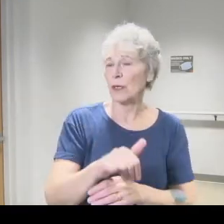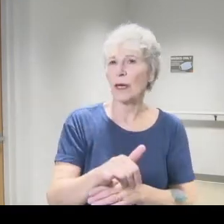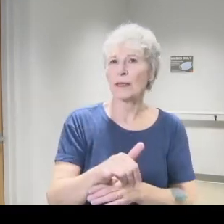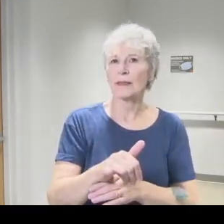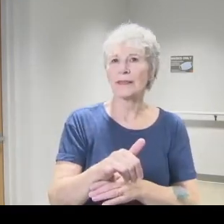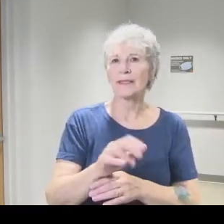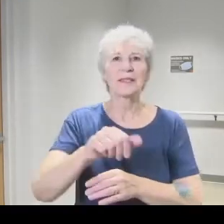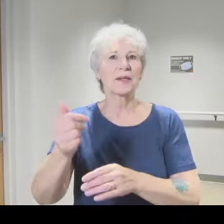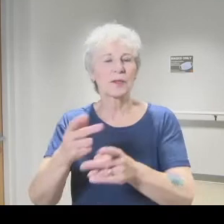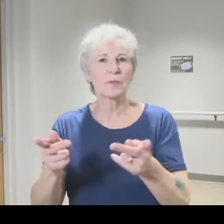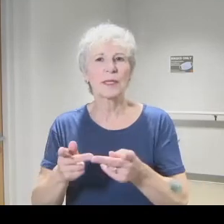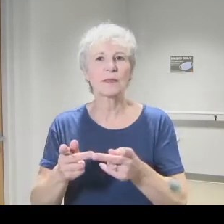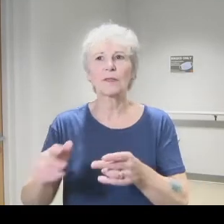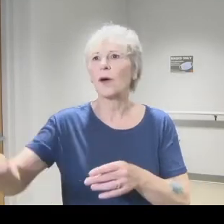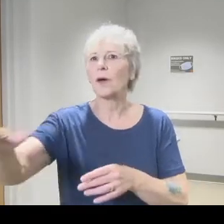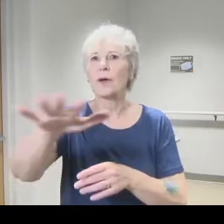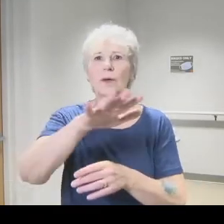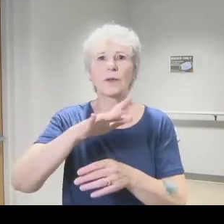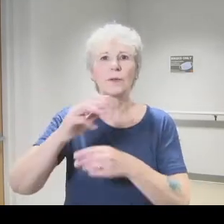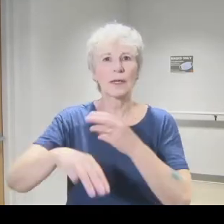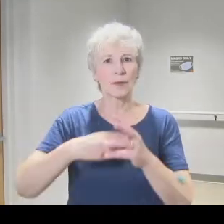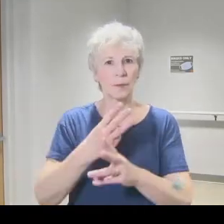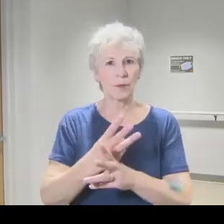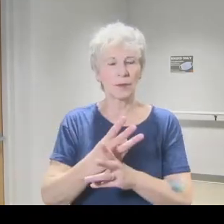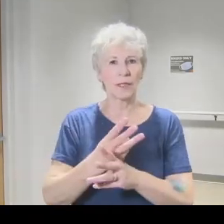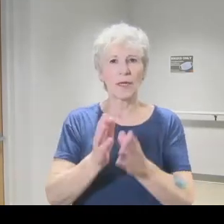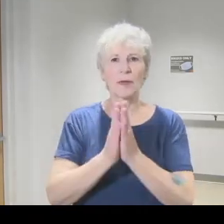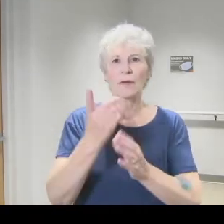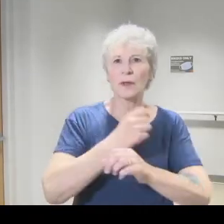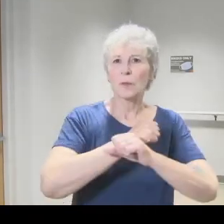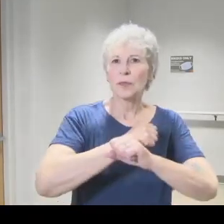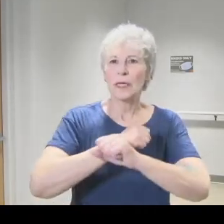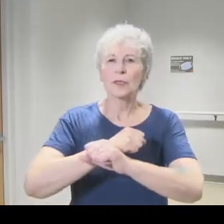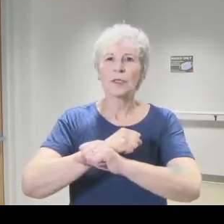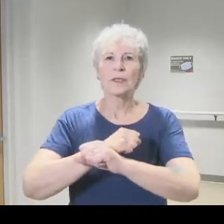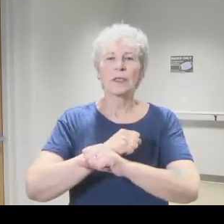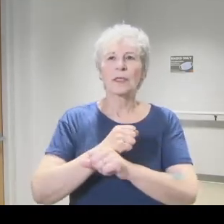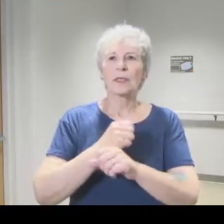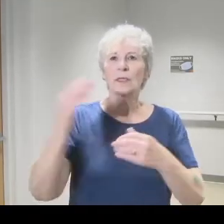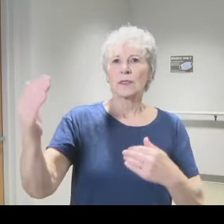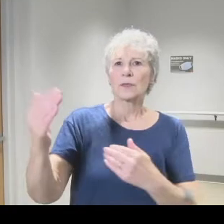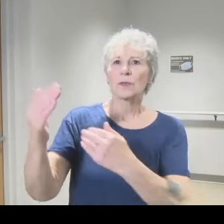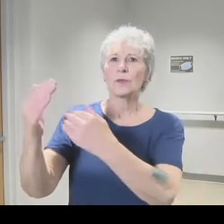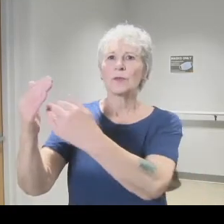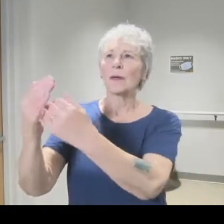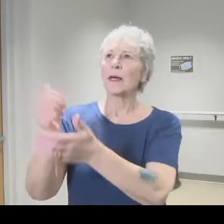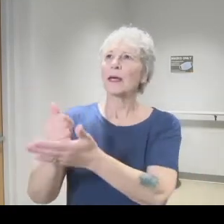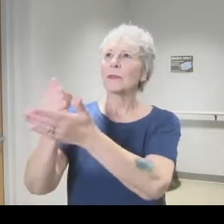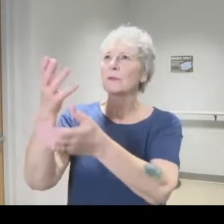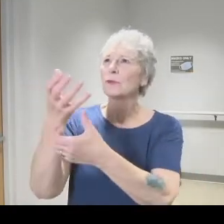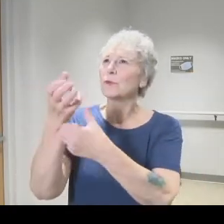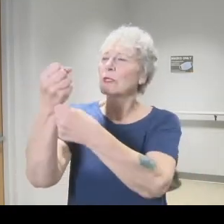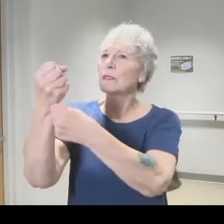in other places all around the world. God, we pray for protection. God, draw them to you. Help them to trust in